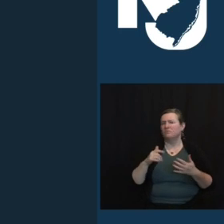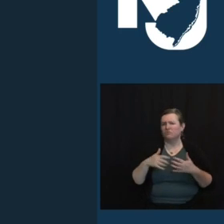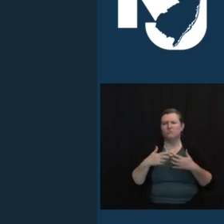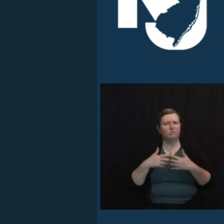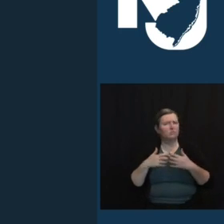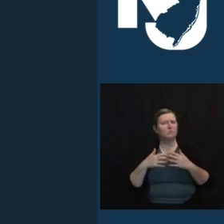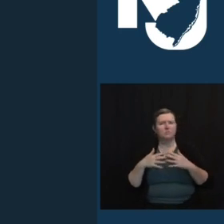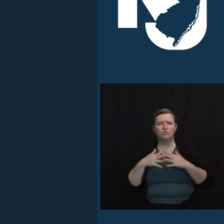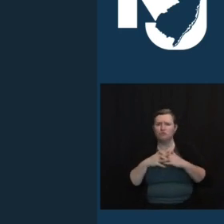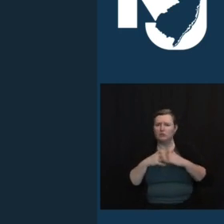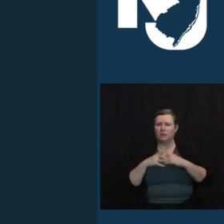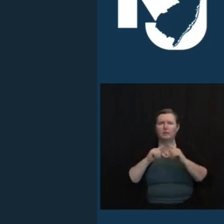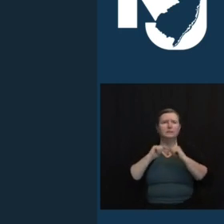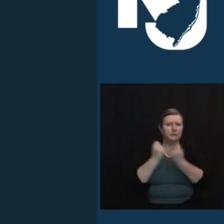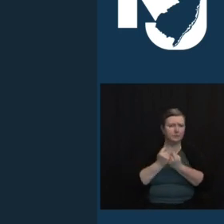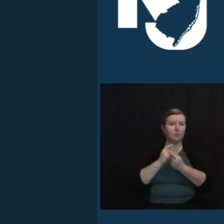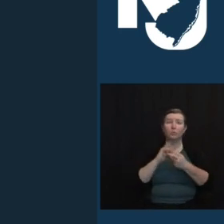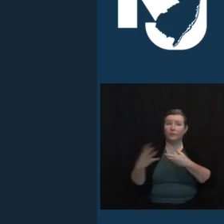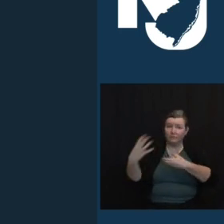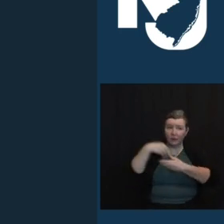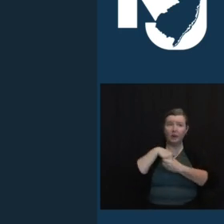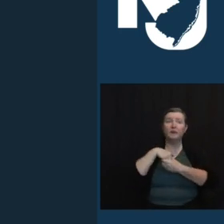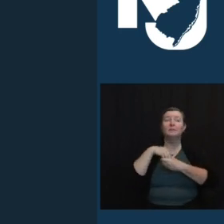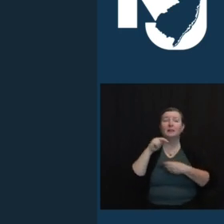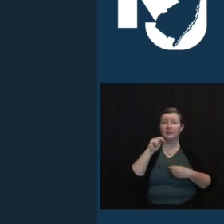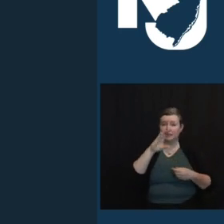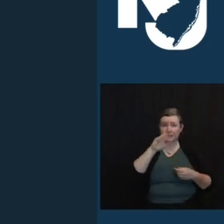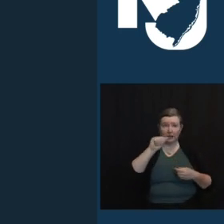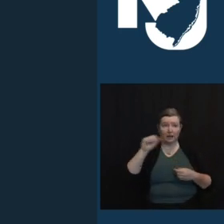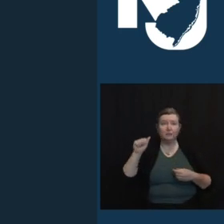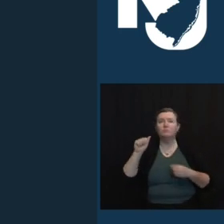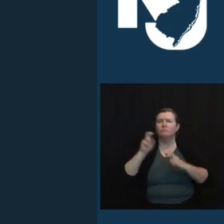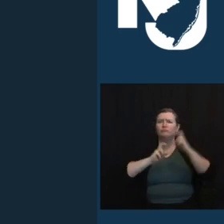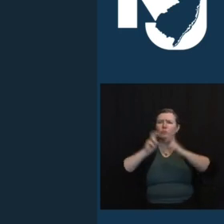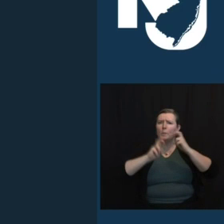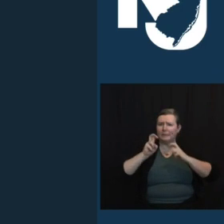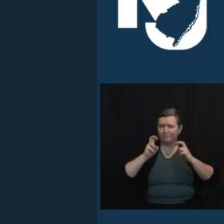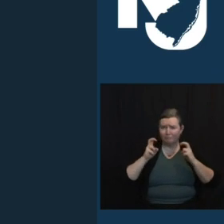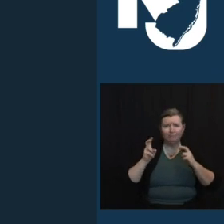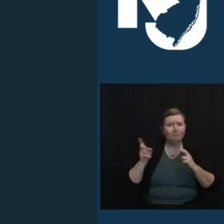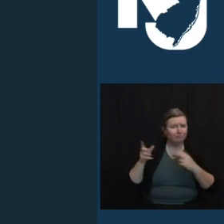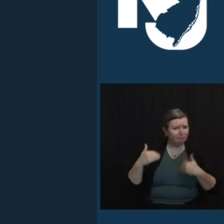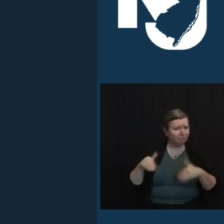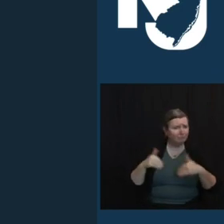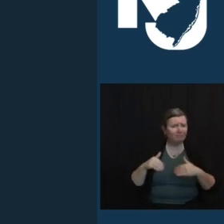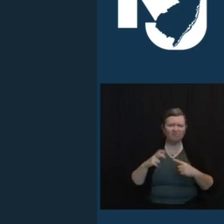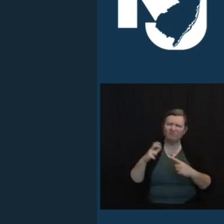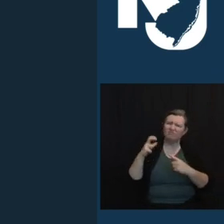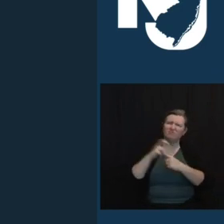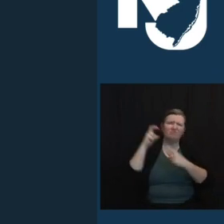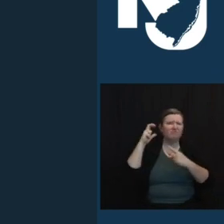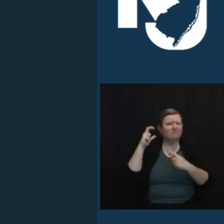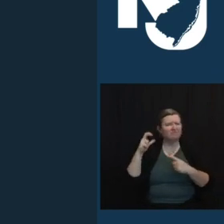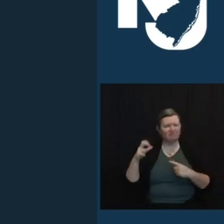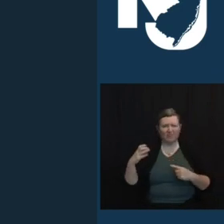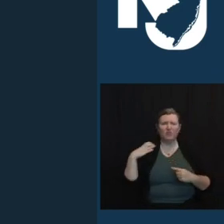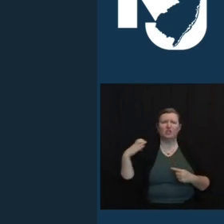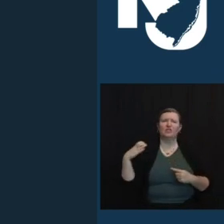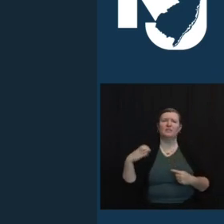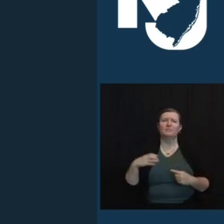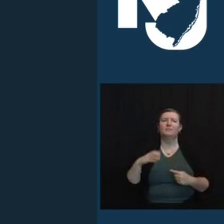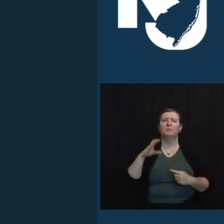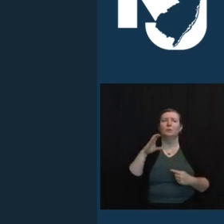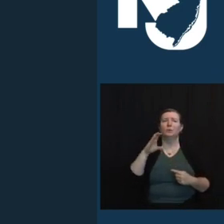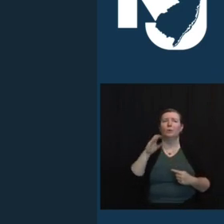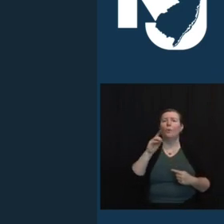the NCAA tournament under the stewardship of one of America's great wrestling coaches, Scott Goodale. New Jersey, we were having